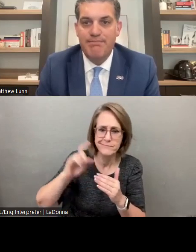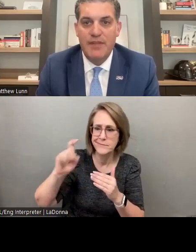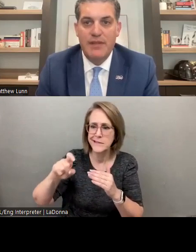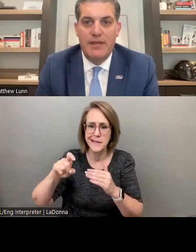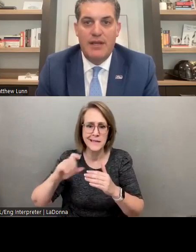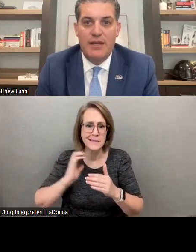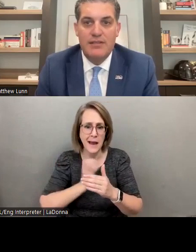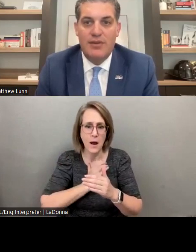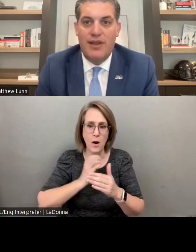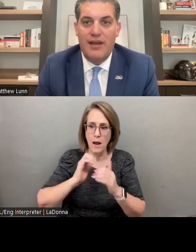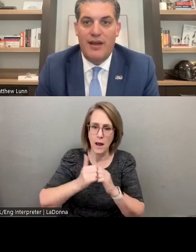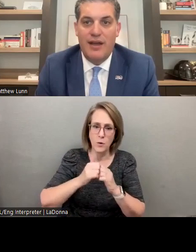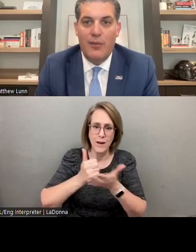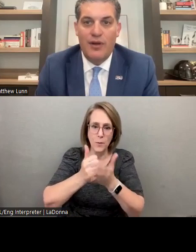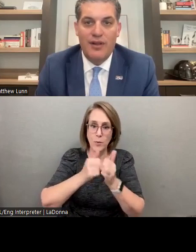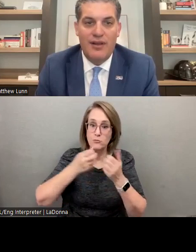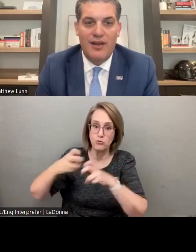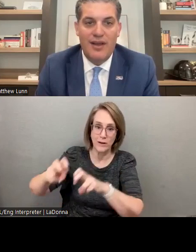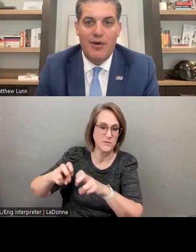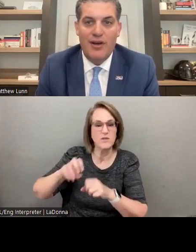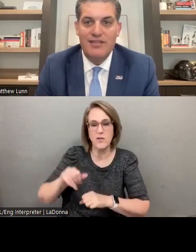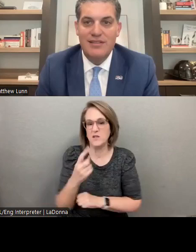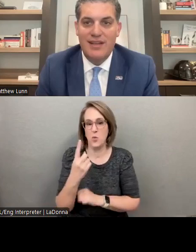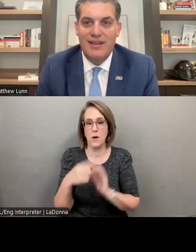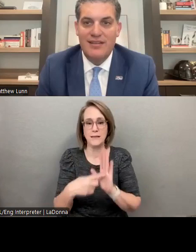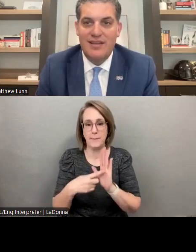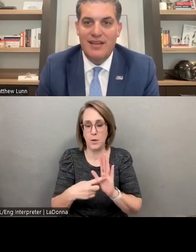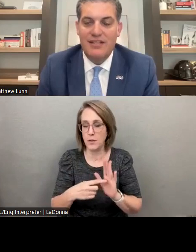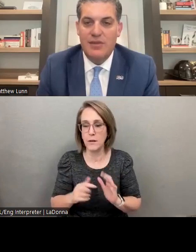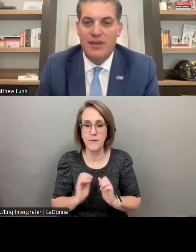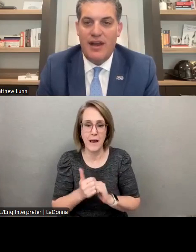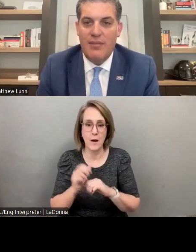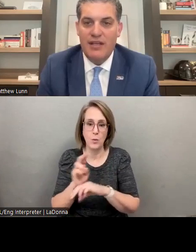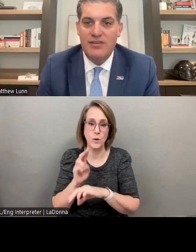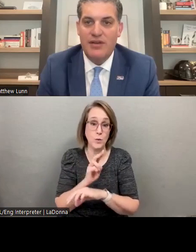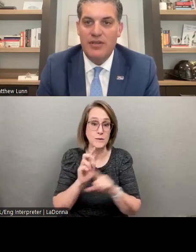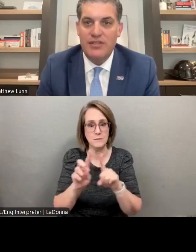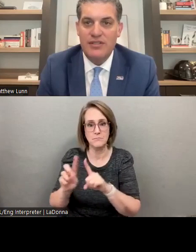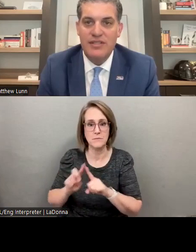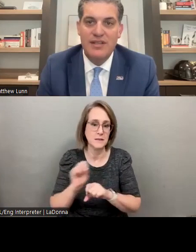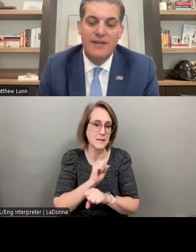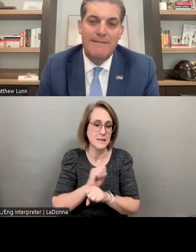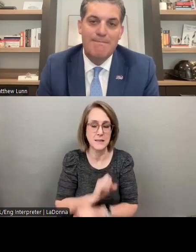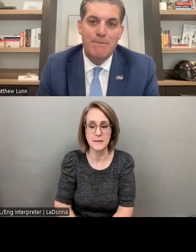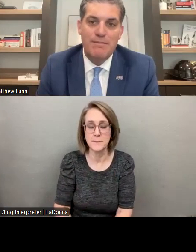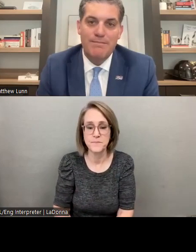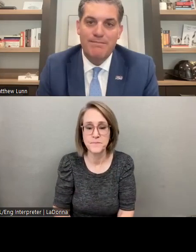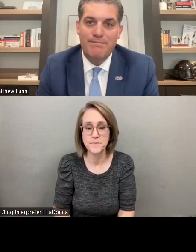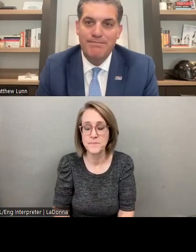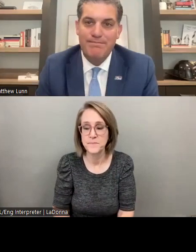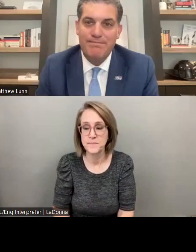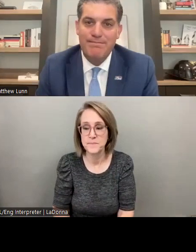system. So with that, I will hit pause, and I think Elizabeth and I are happy to answer any questions.